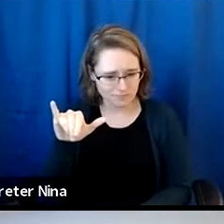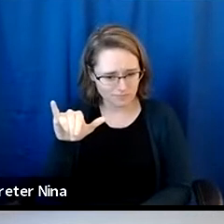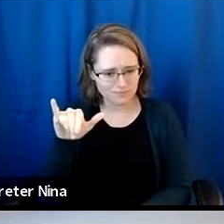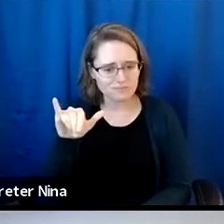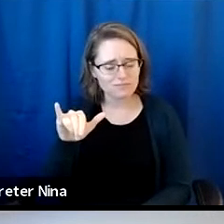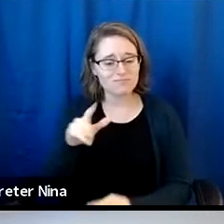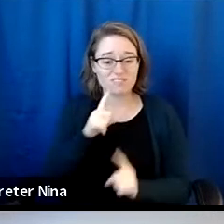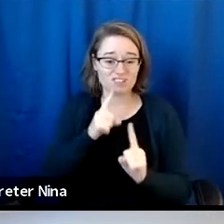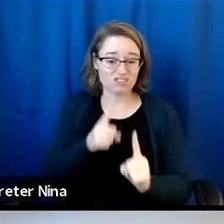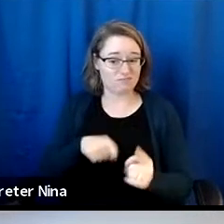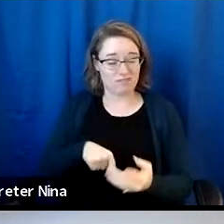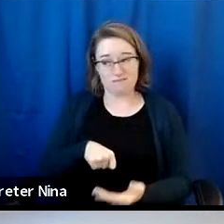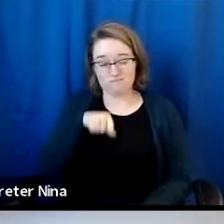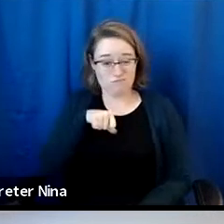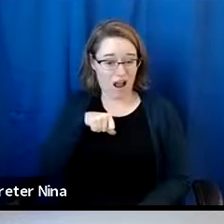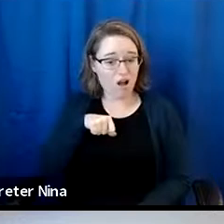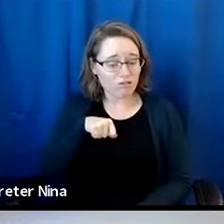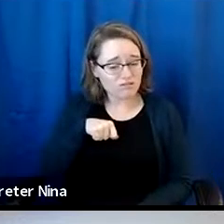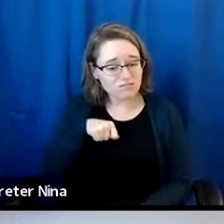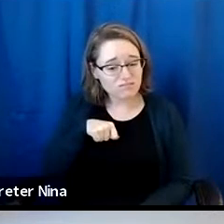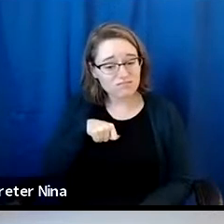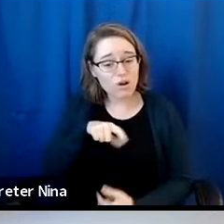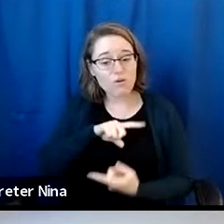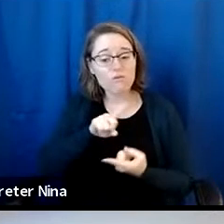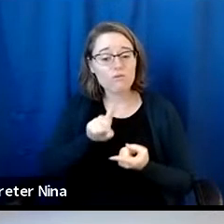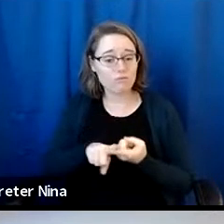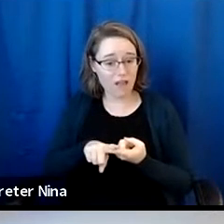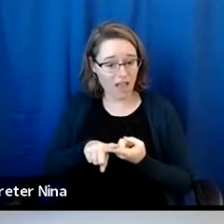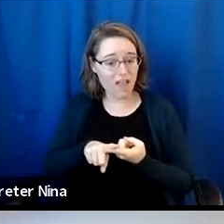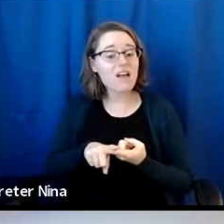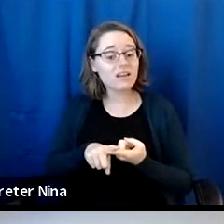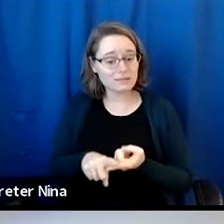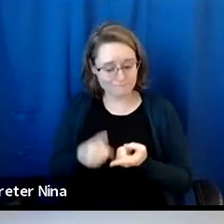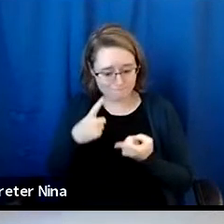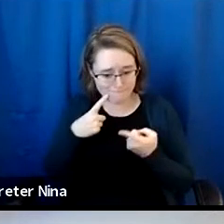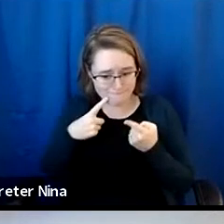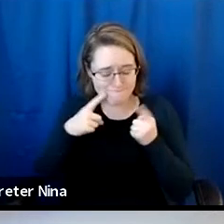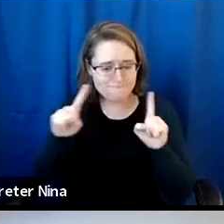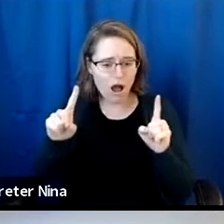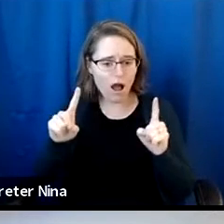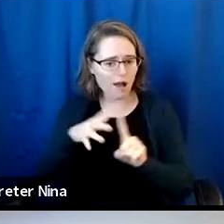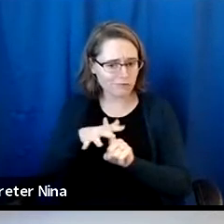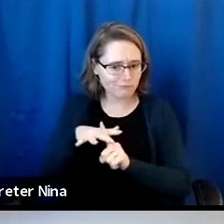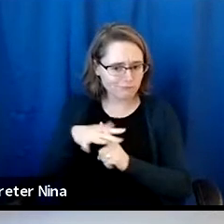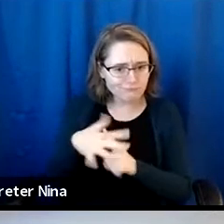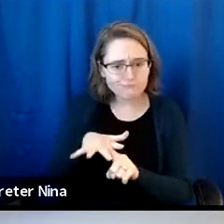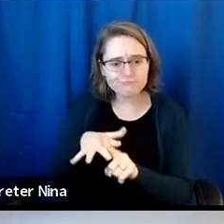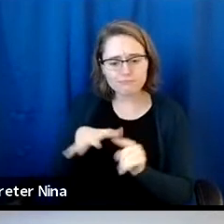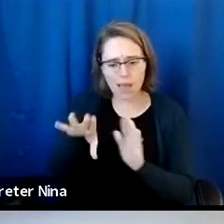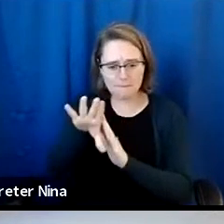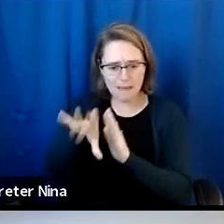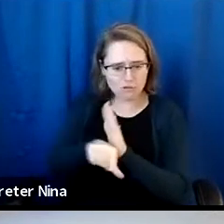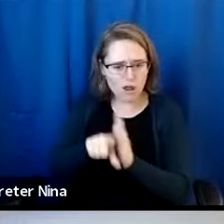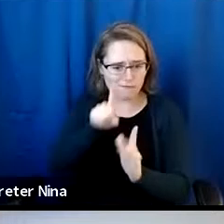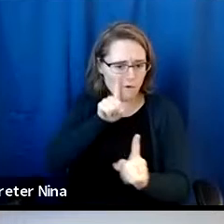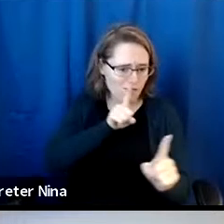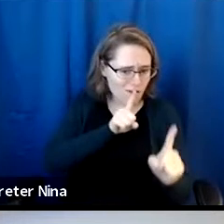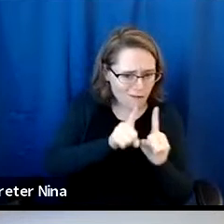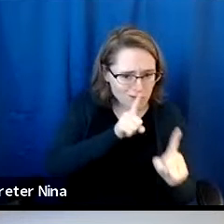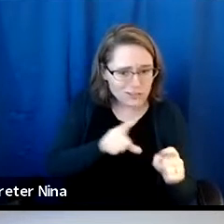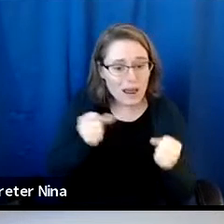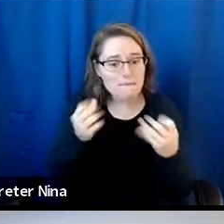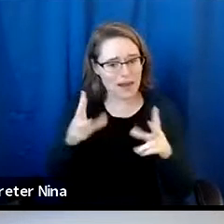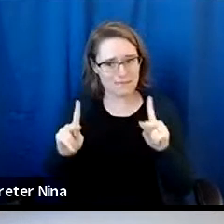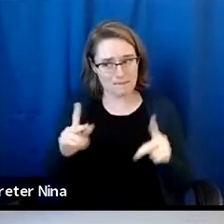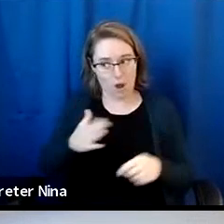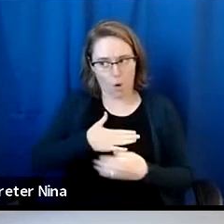Just being proud of, you know, once you start creating that context for the conversation, how willing so many people are